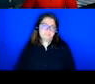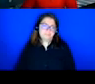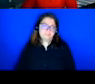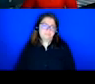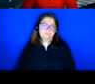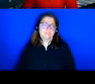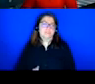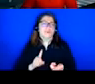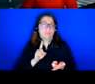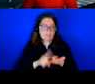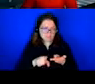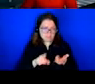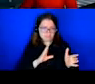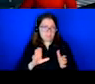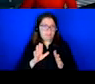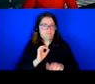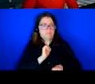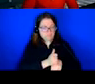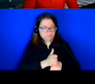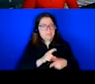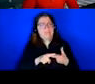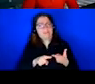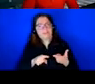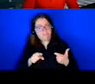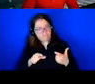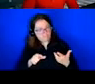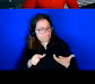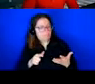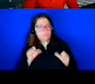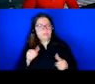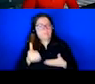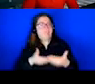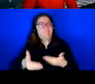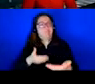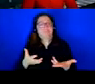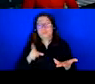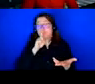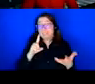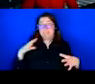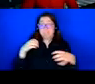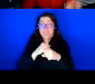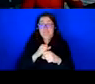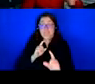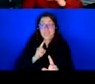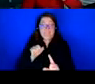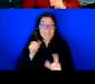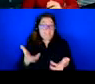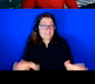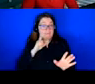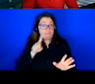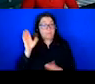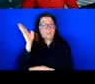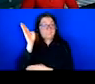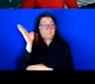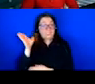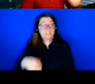on that too. So awesome. Alrighty. So that's all I have for the presentation, and going that too as